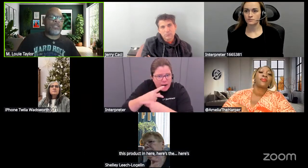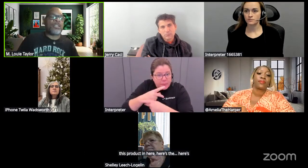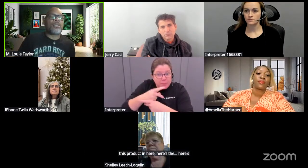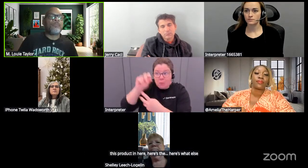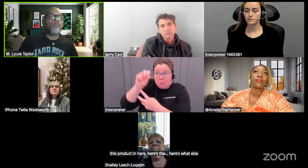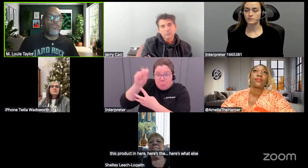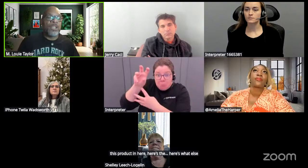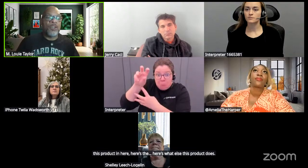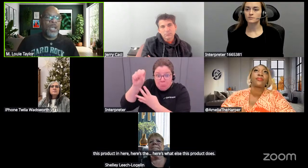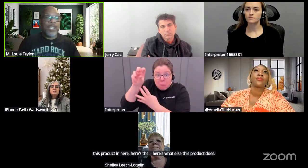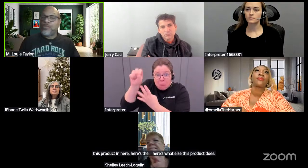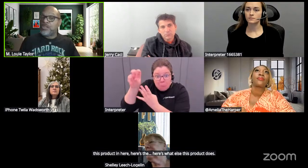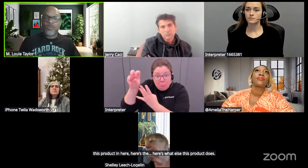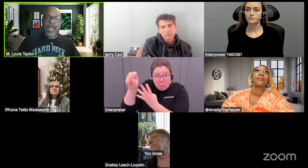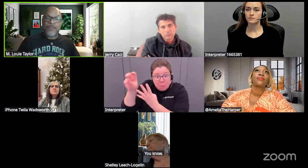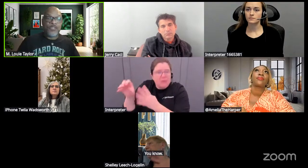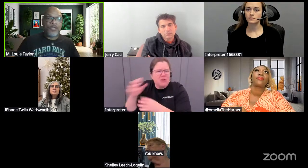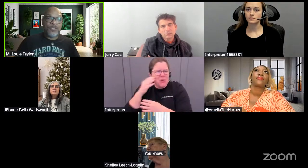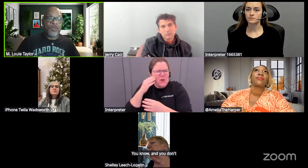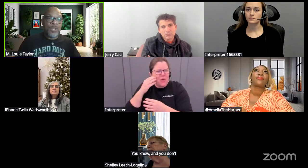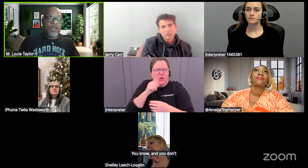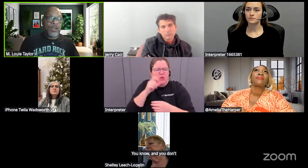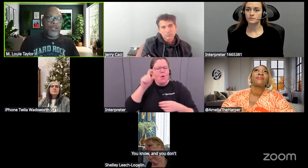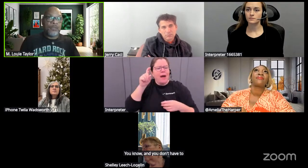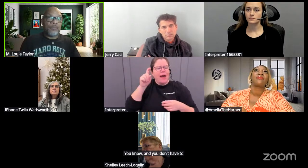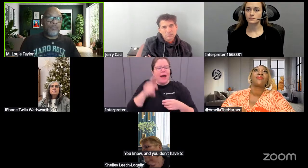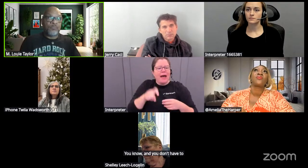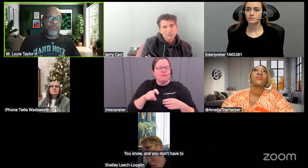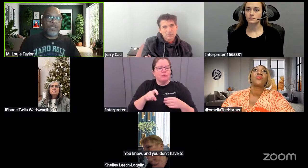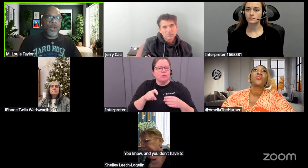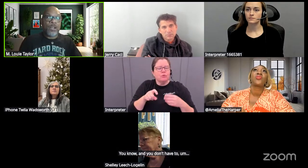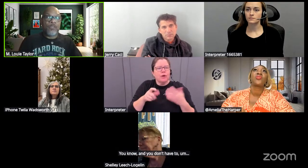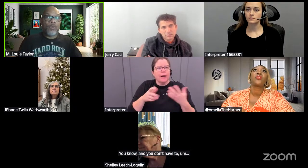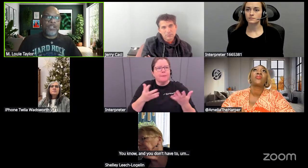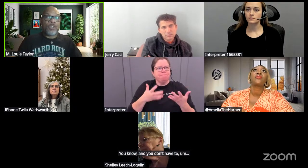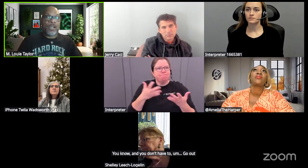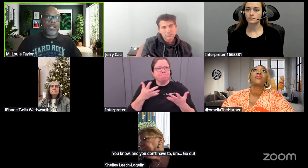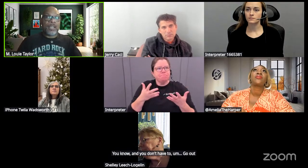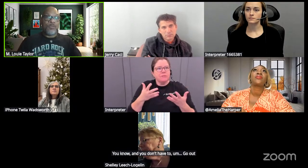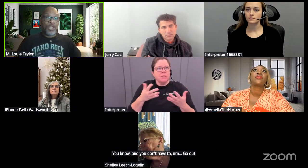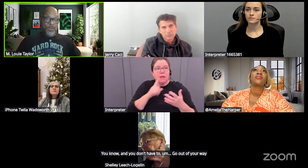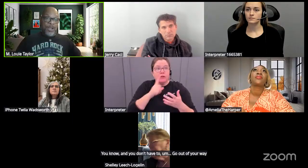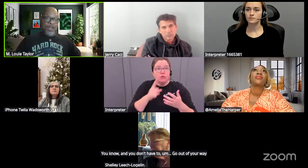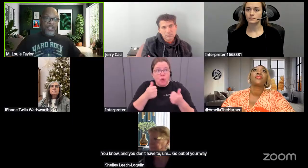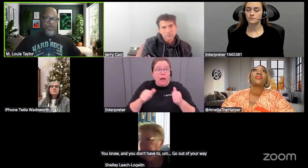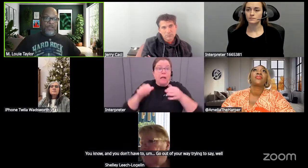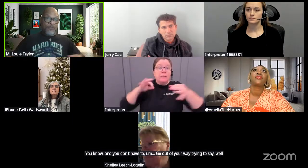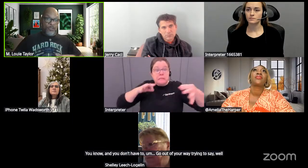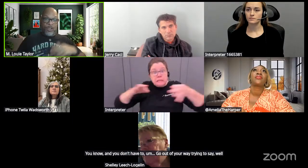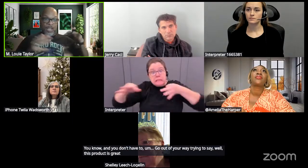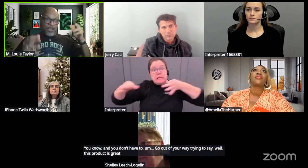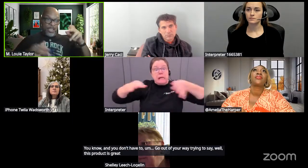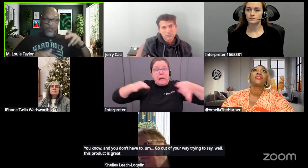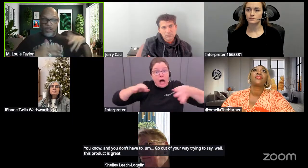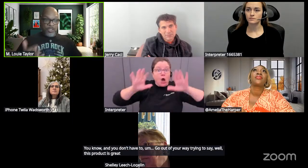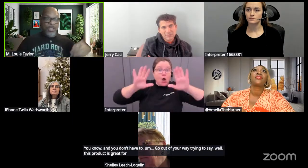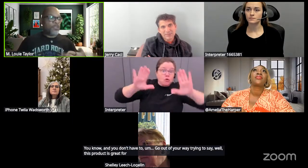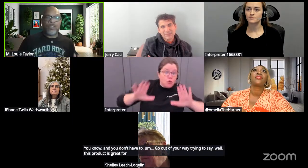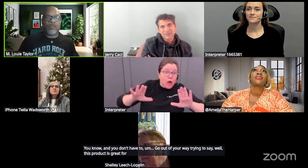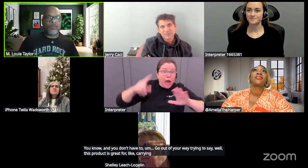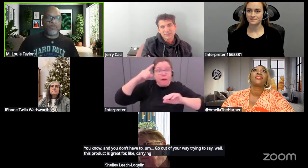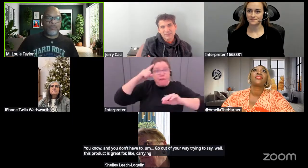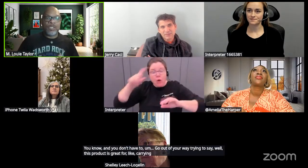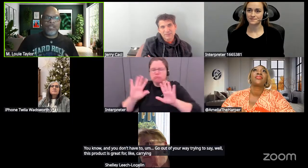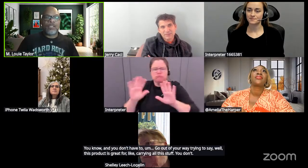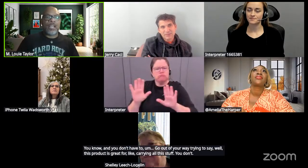product does. And you don't have to go out of your way trying to say, well, this product is great for like curing all this stuff. You